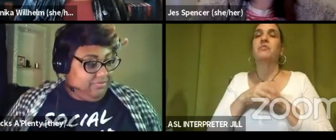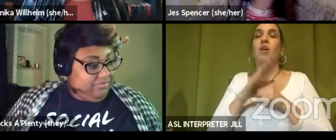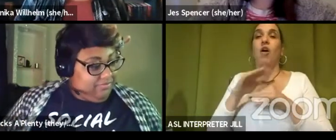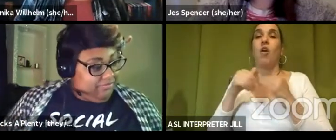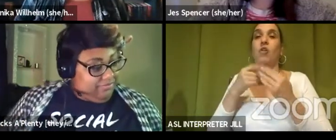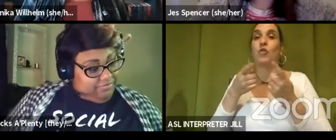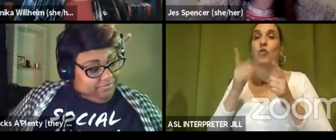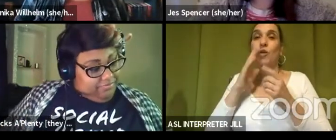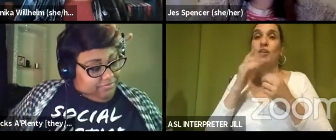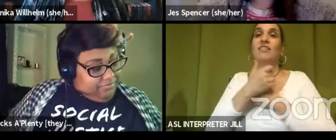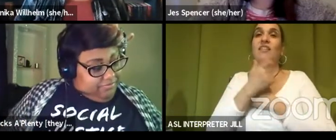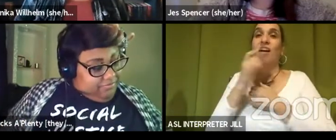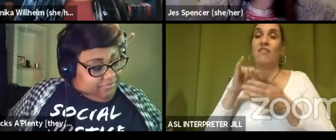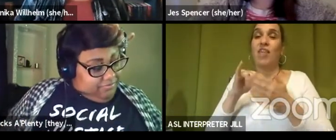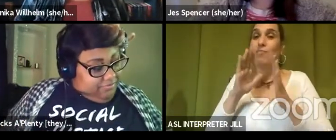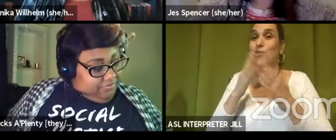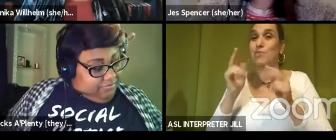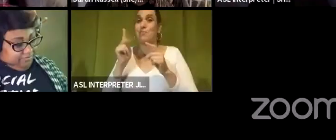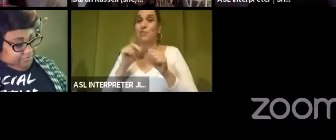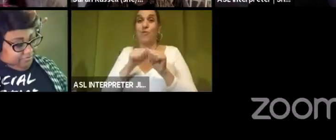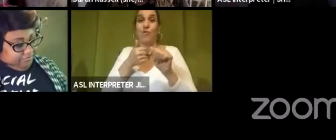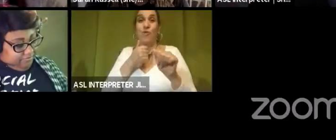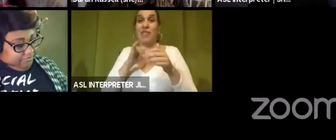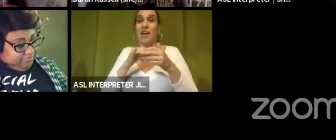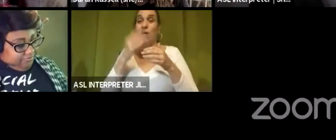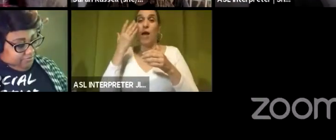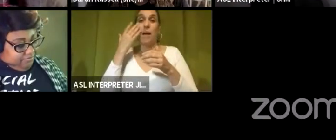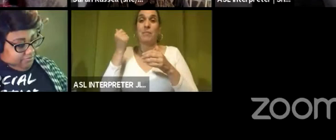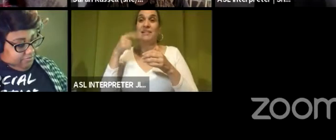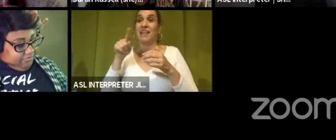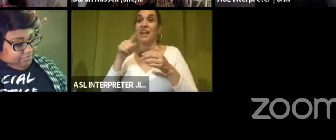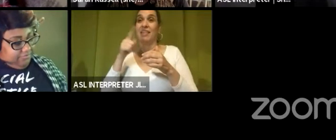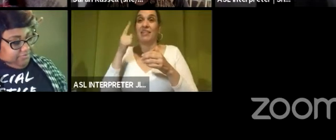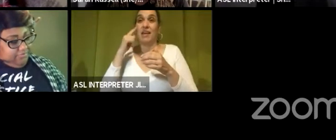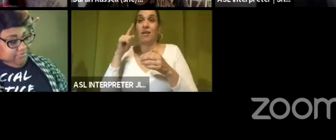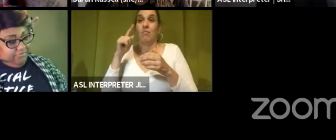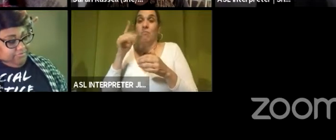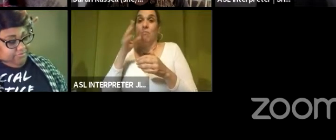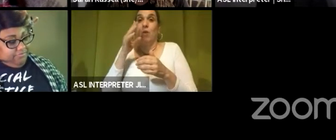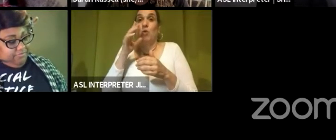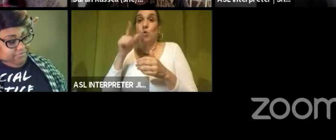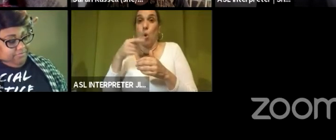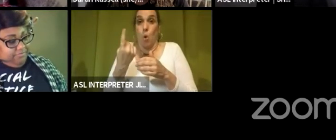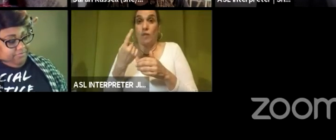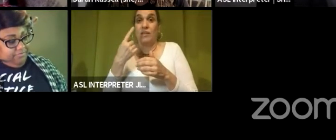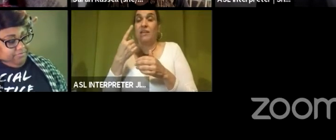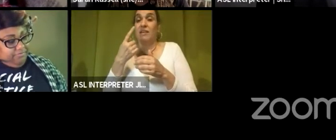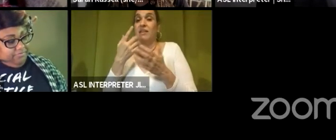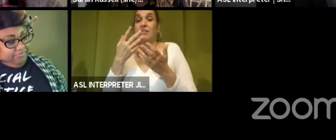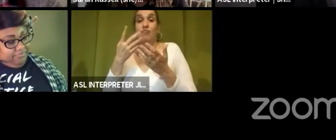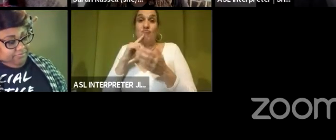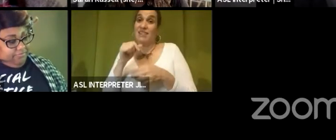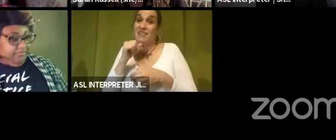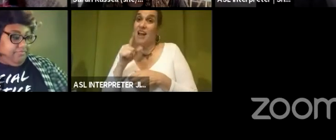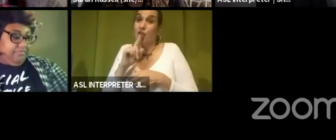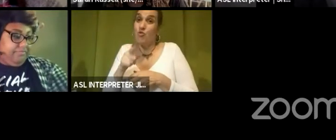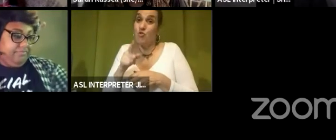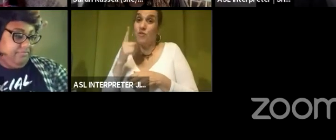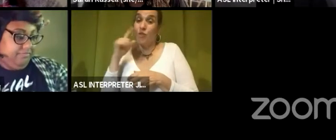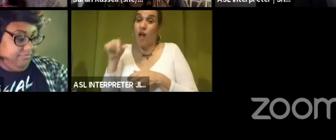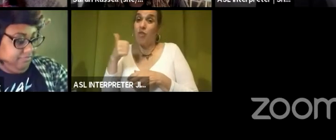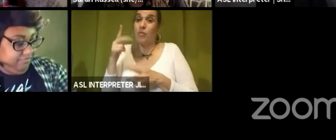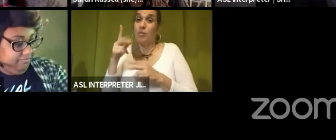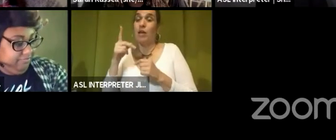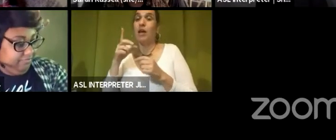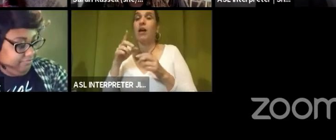know, some people avoid it because they think it's for mothers only, and it's really not. It's for everybody else. I also wrote a choral piece, and the